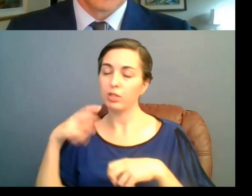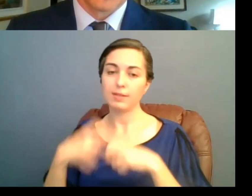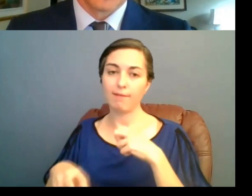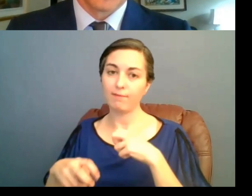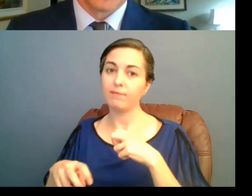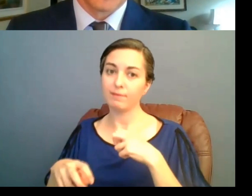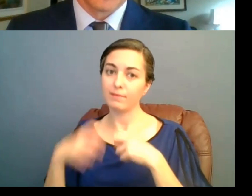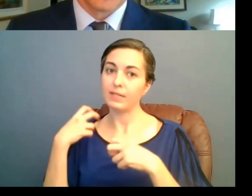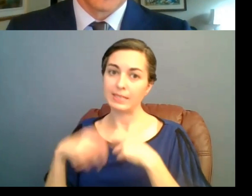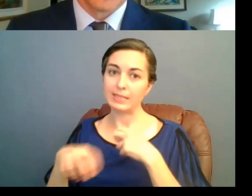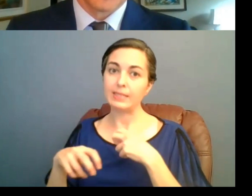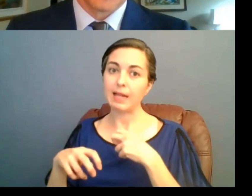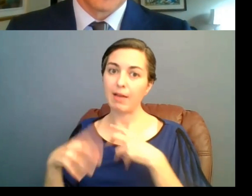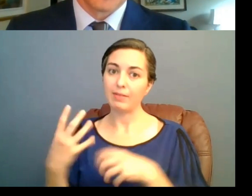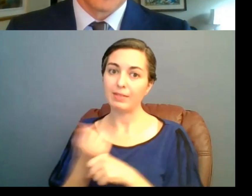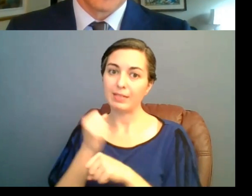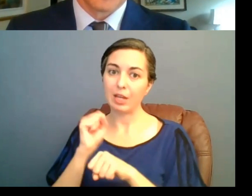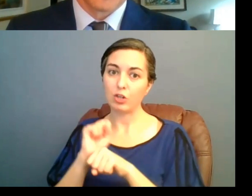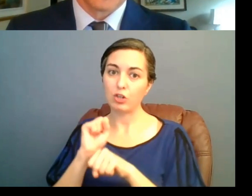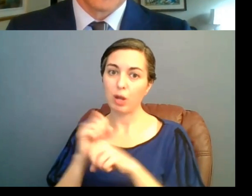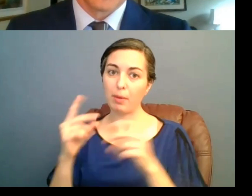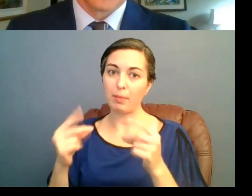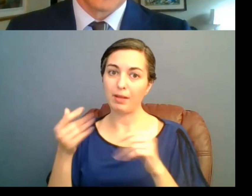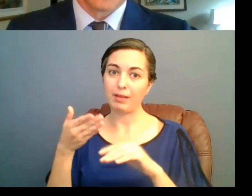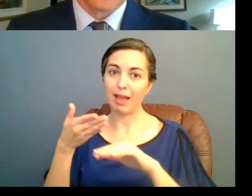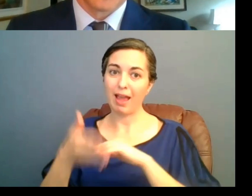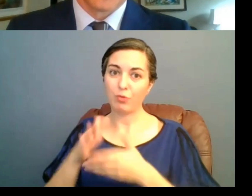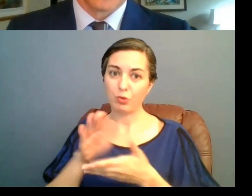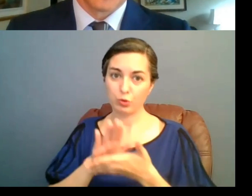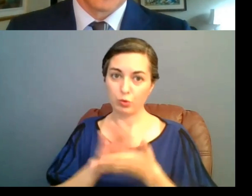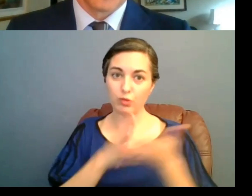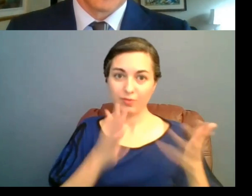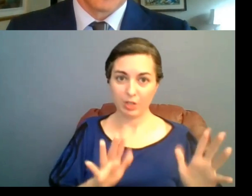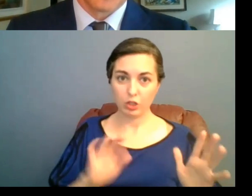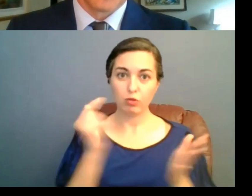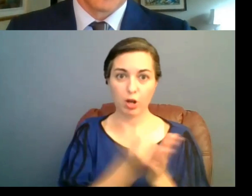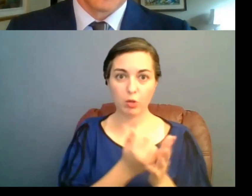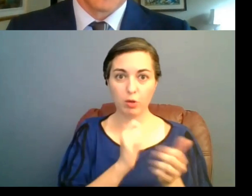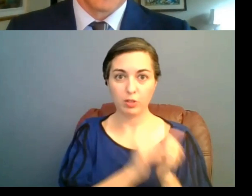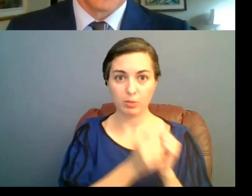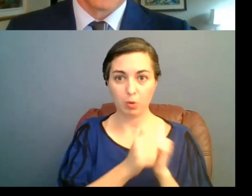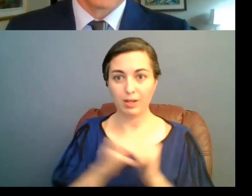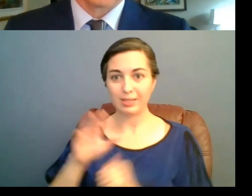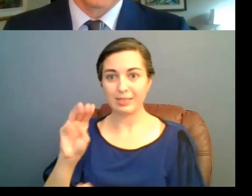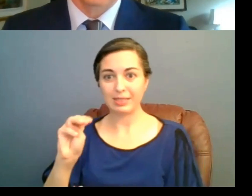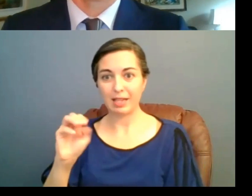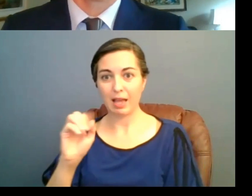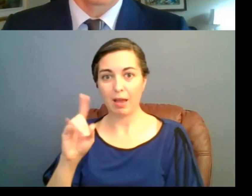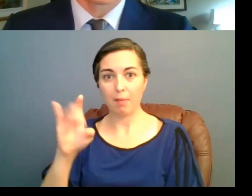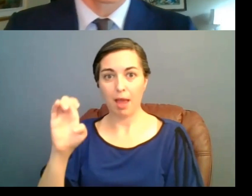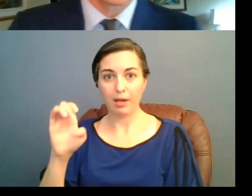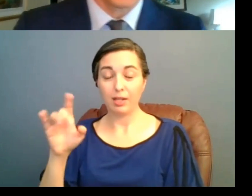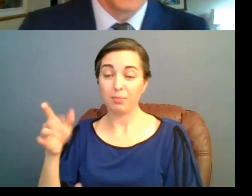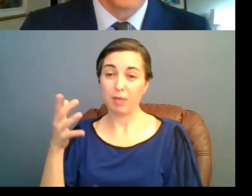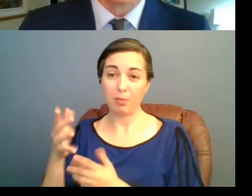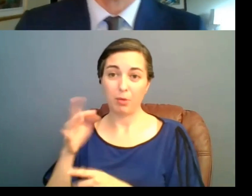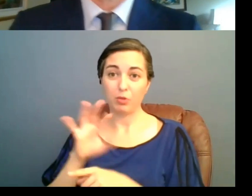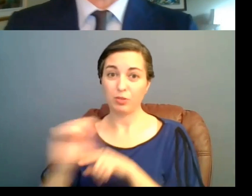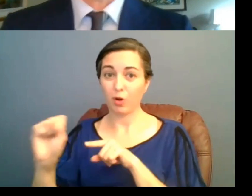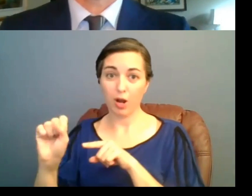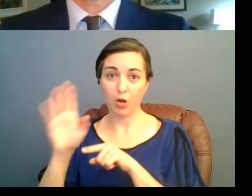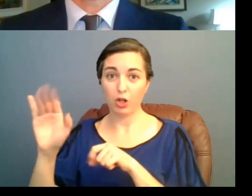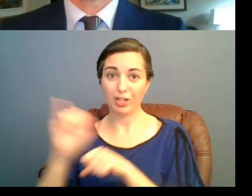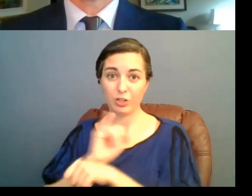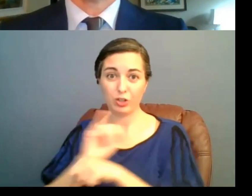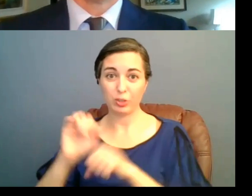get a job right after school in sports. Maddie must have been an all-star at her internships and was able to get